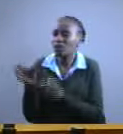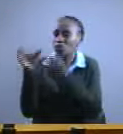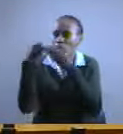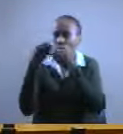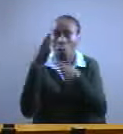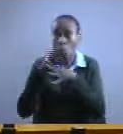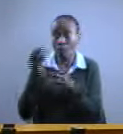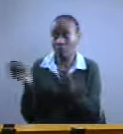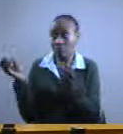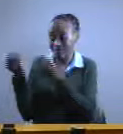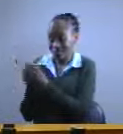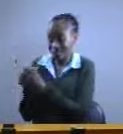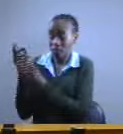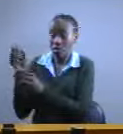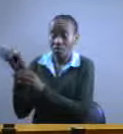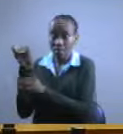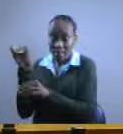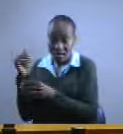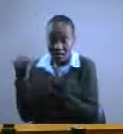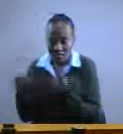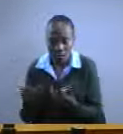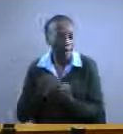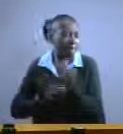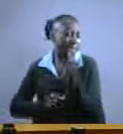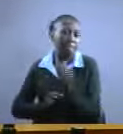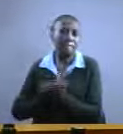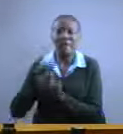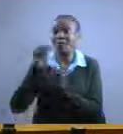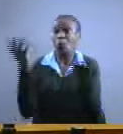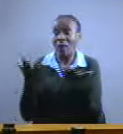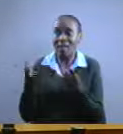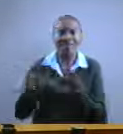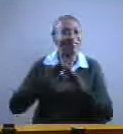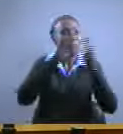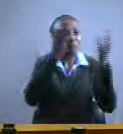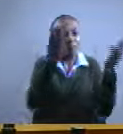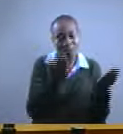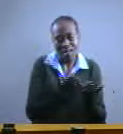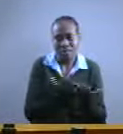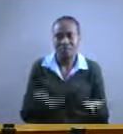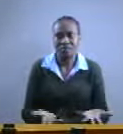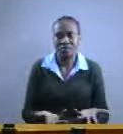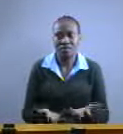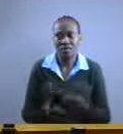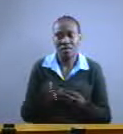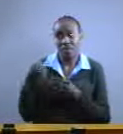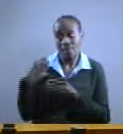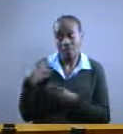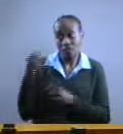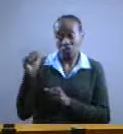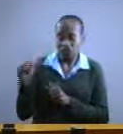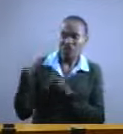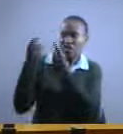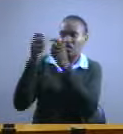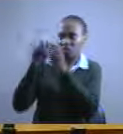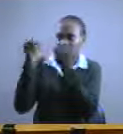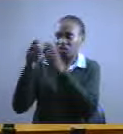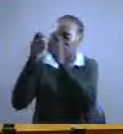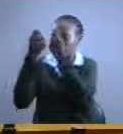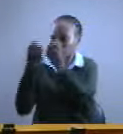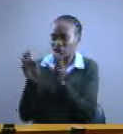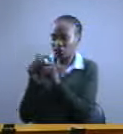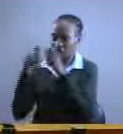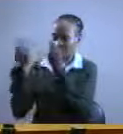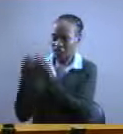sector regulatory framework up to the best in the world. Thank you, Minister, and your National Treasury team for prompt